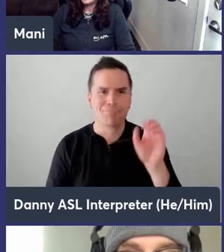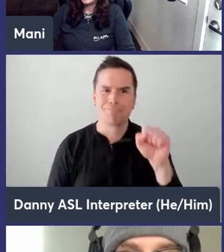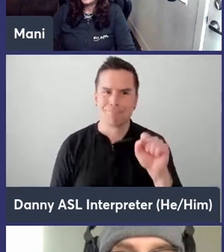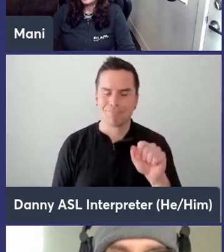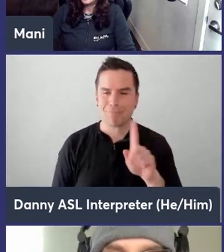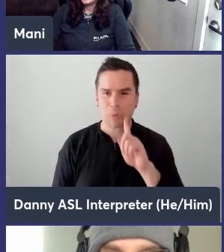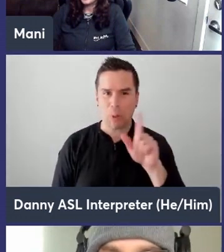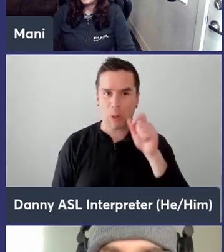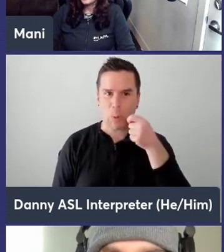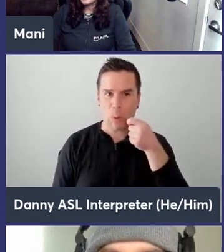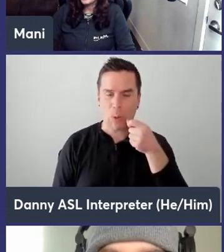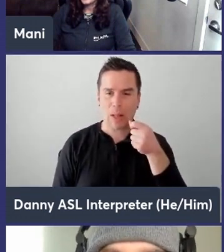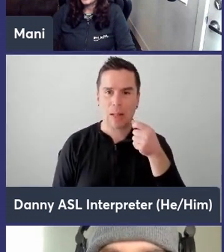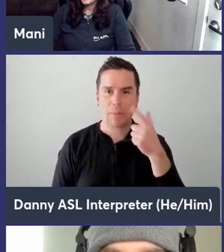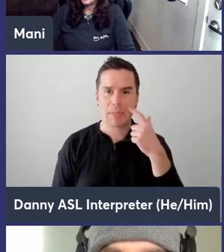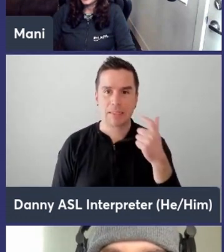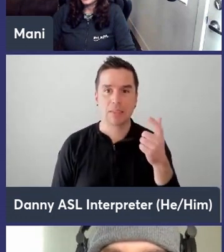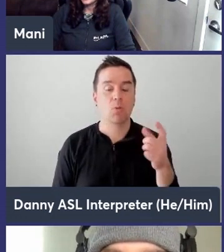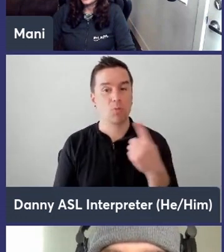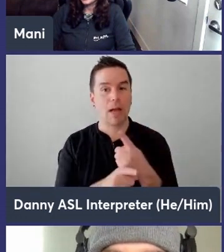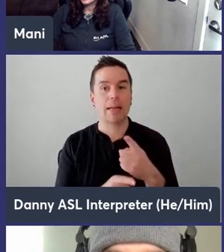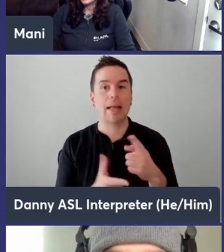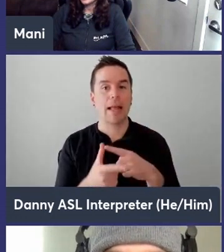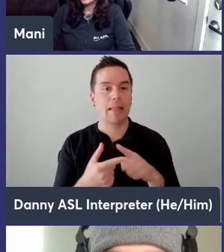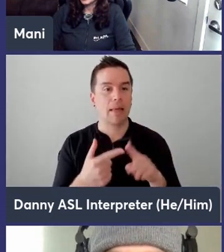right? And then you can also create like